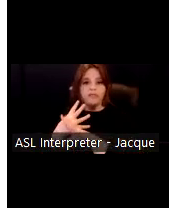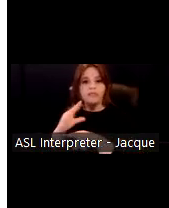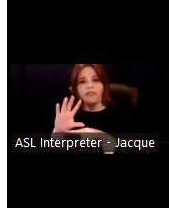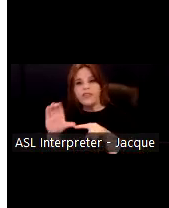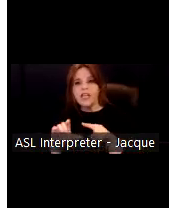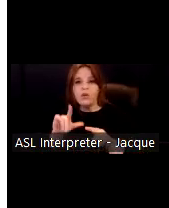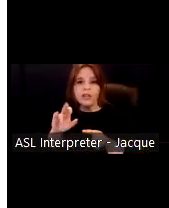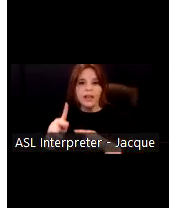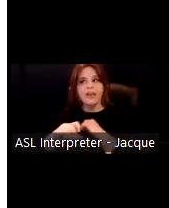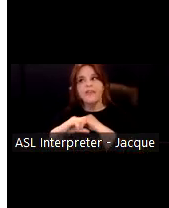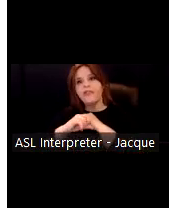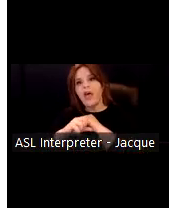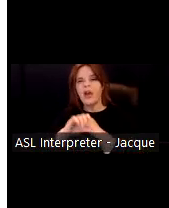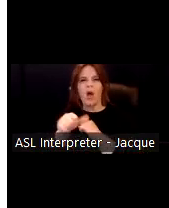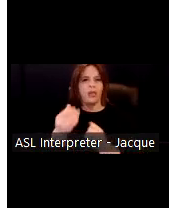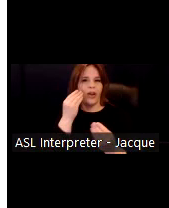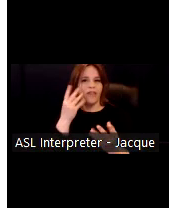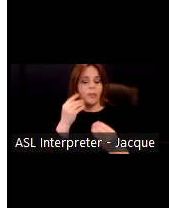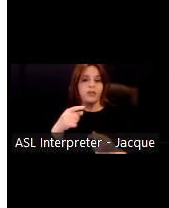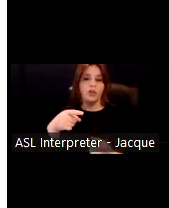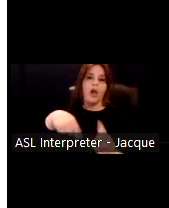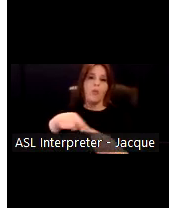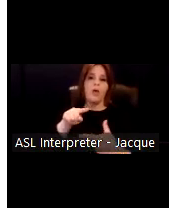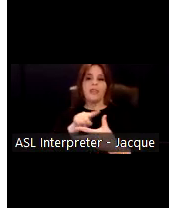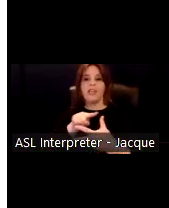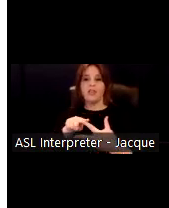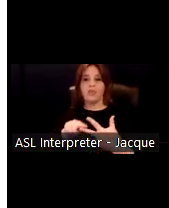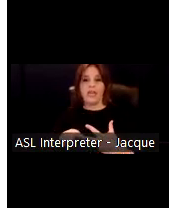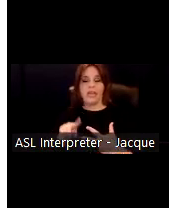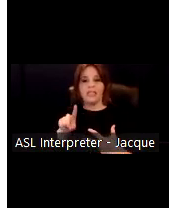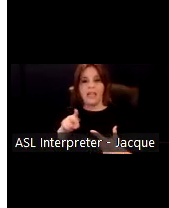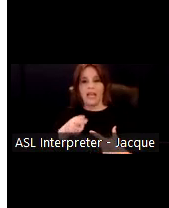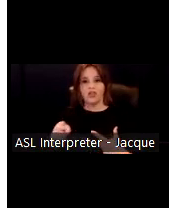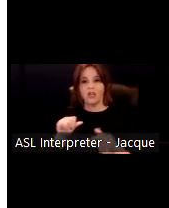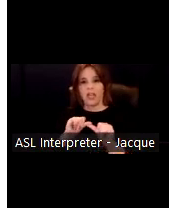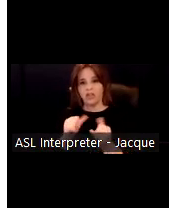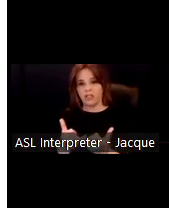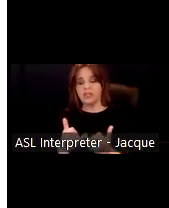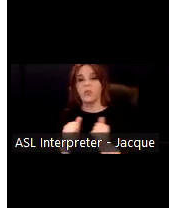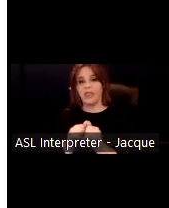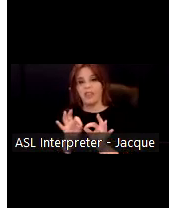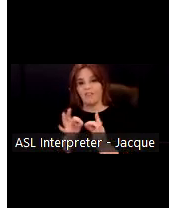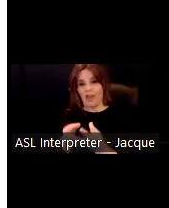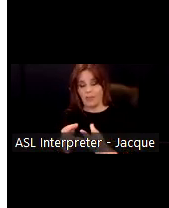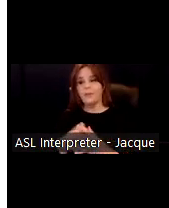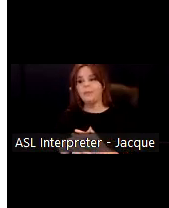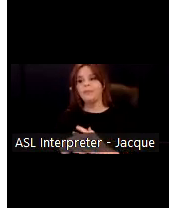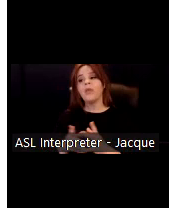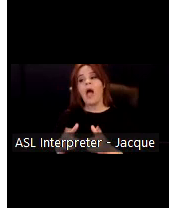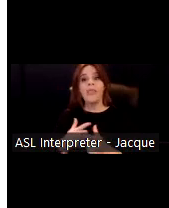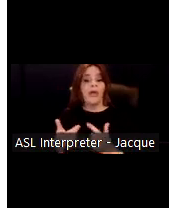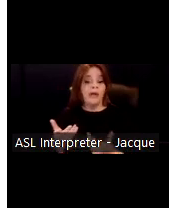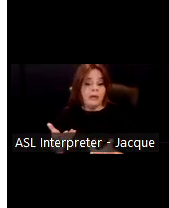information around the 3 DHH agencies with the family. And at this point in time, they may